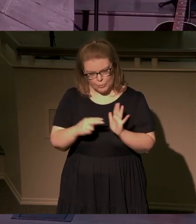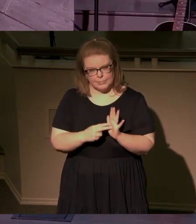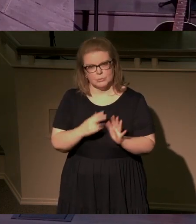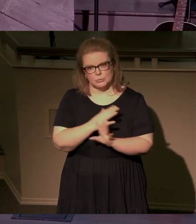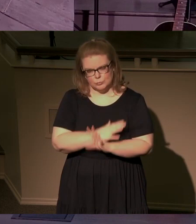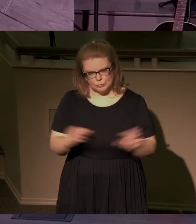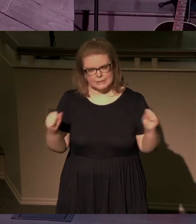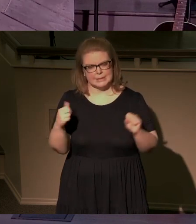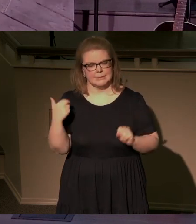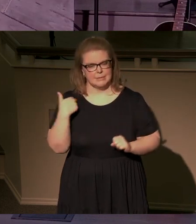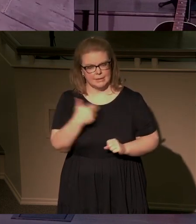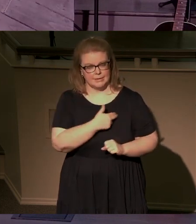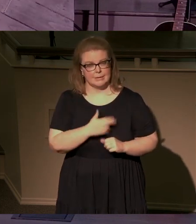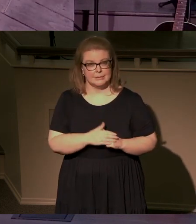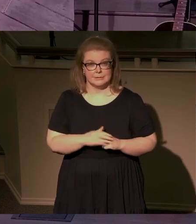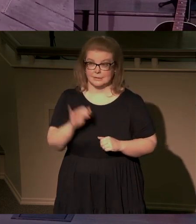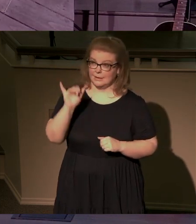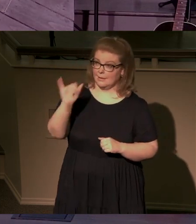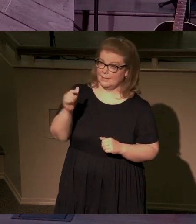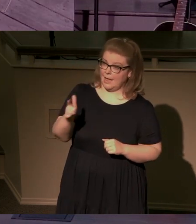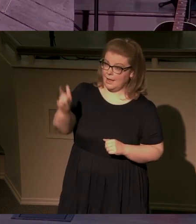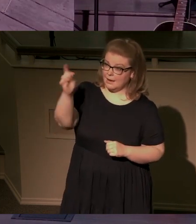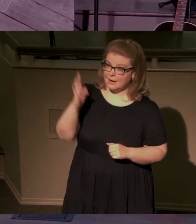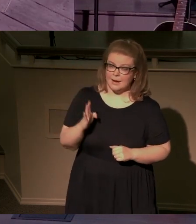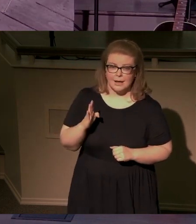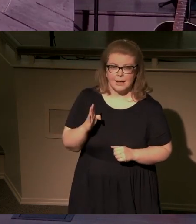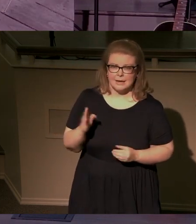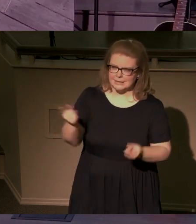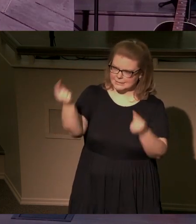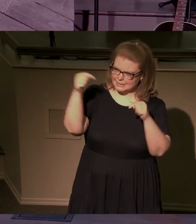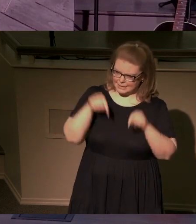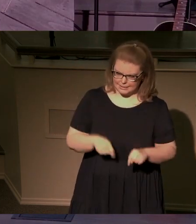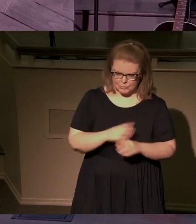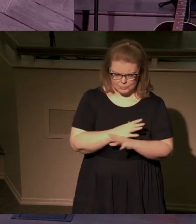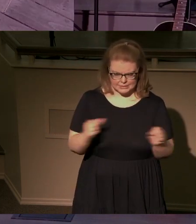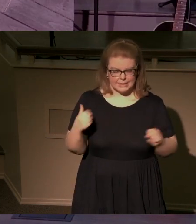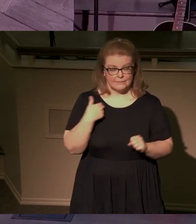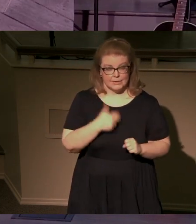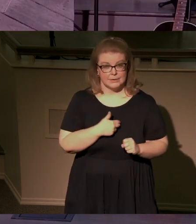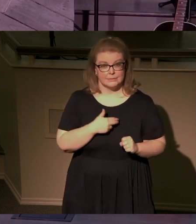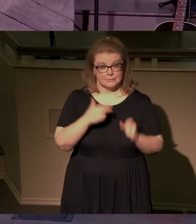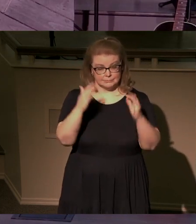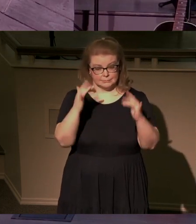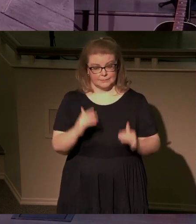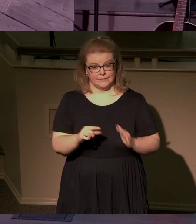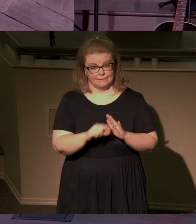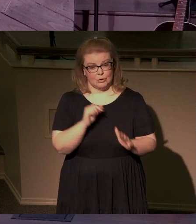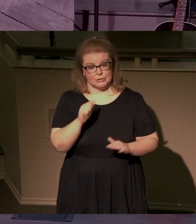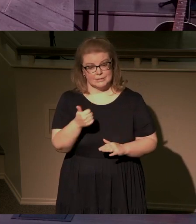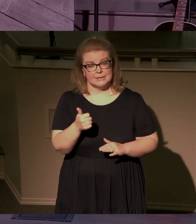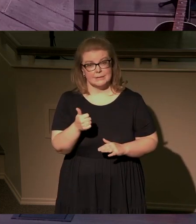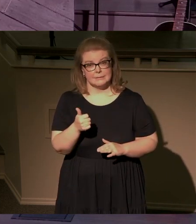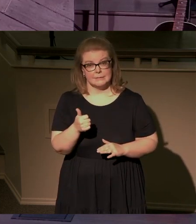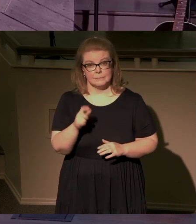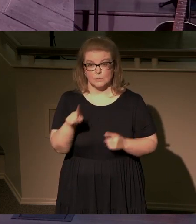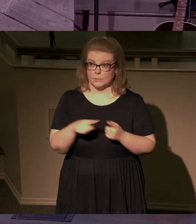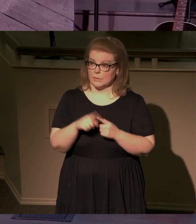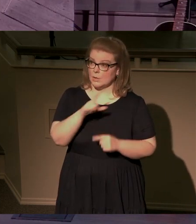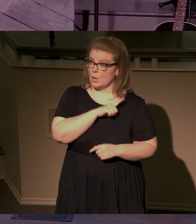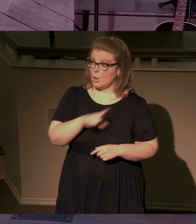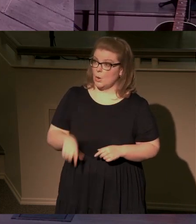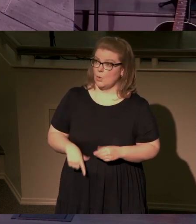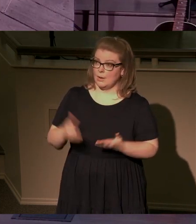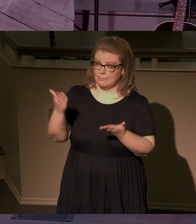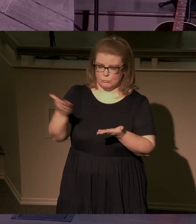us. It is this God who has come to save us. I want you to see verse 10. And when the Lord your God brings you into